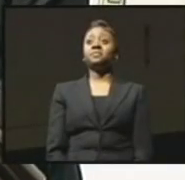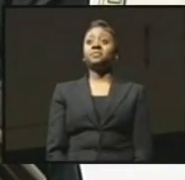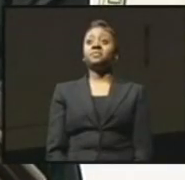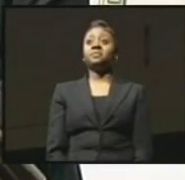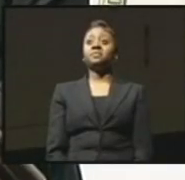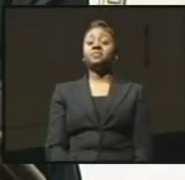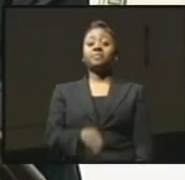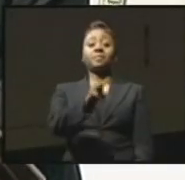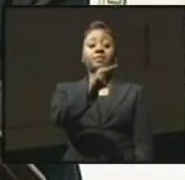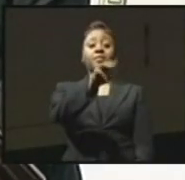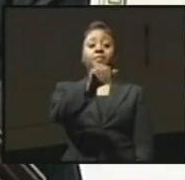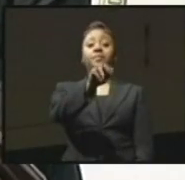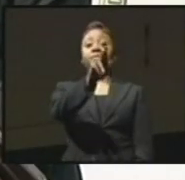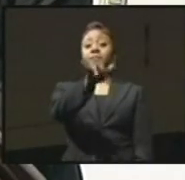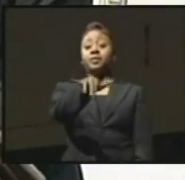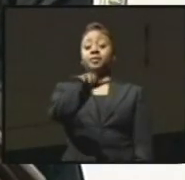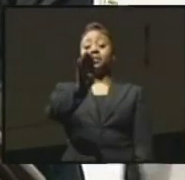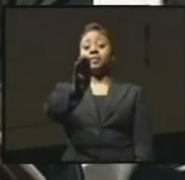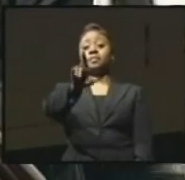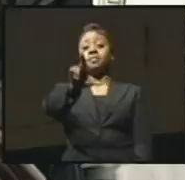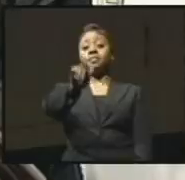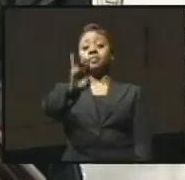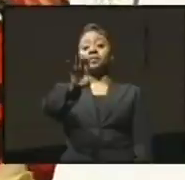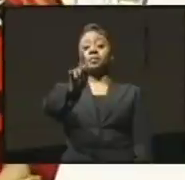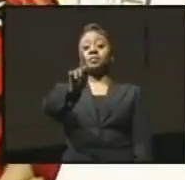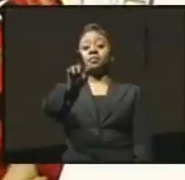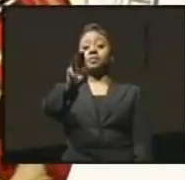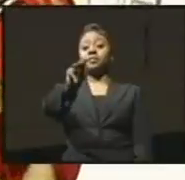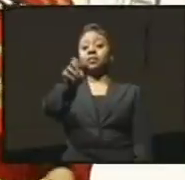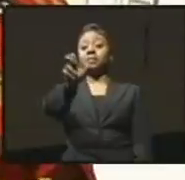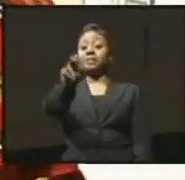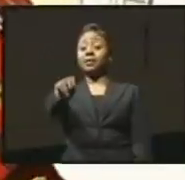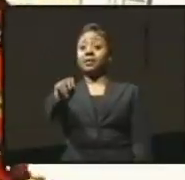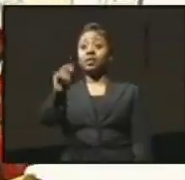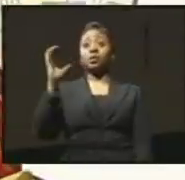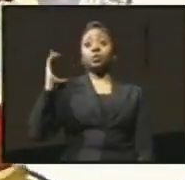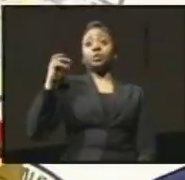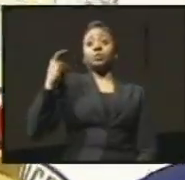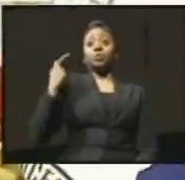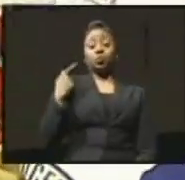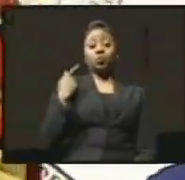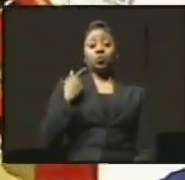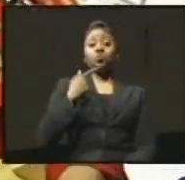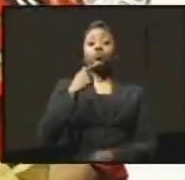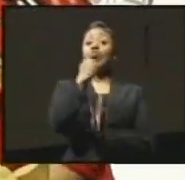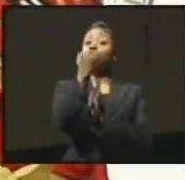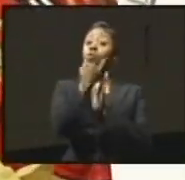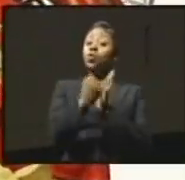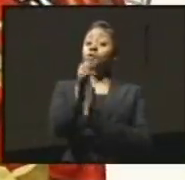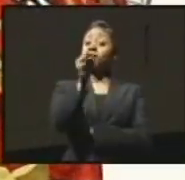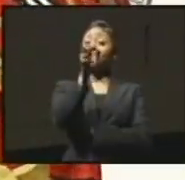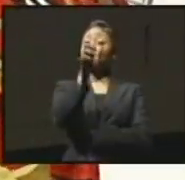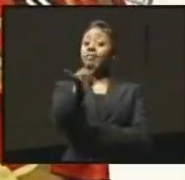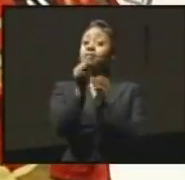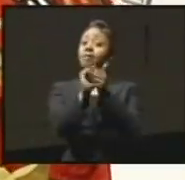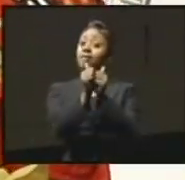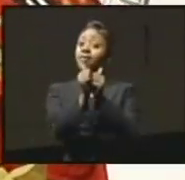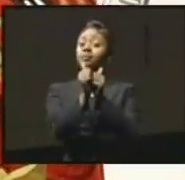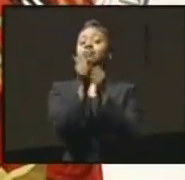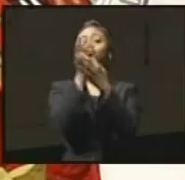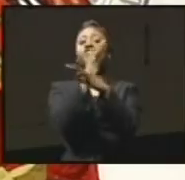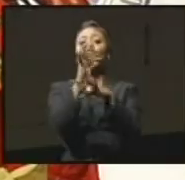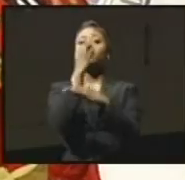Mrs. Mary Blackman, Chair, Art Essay Contest, past co-chair, Freedom Fund Dinner.